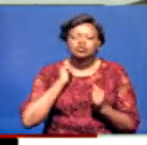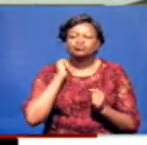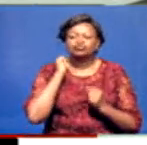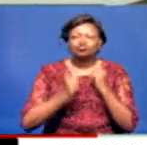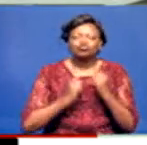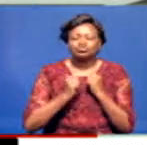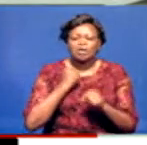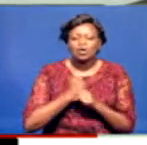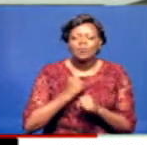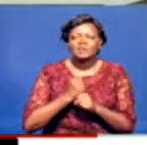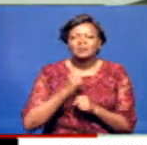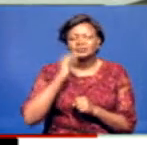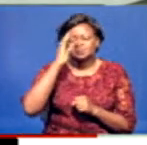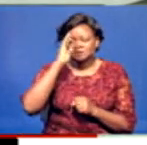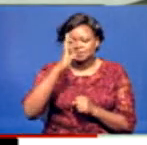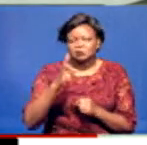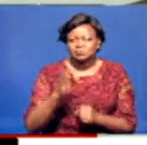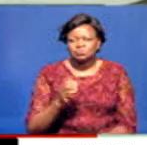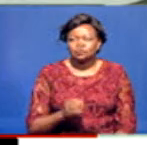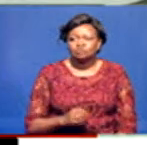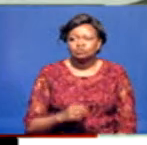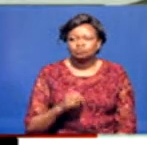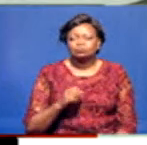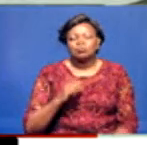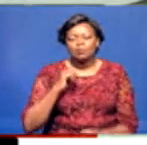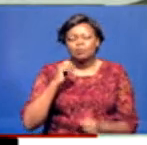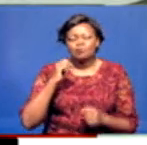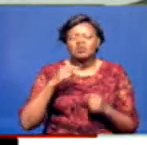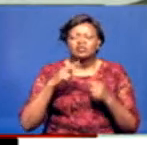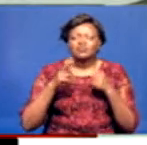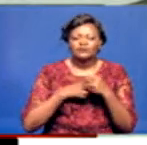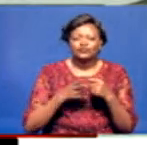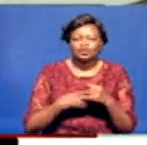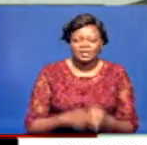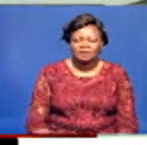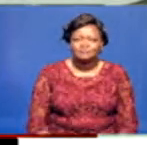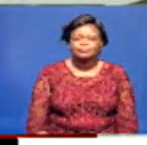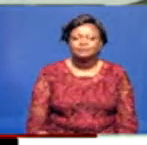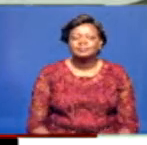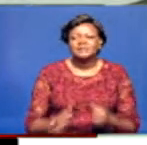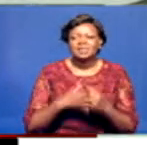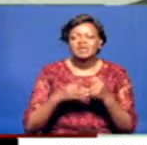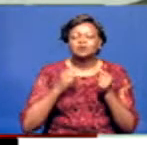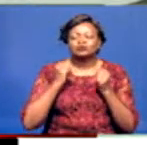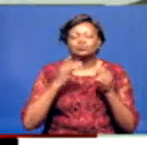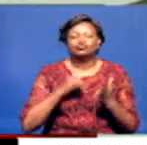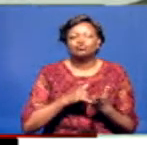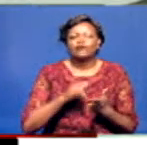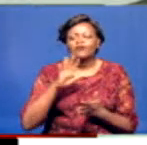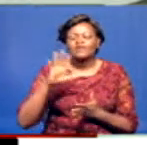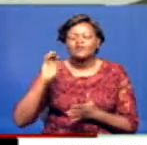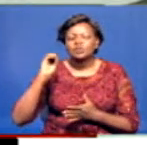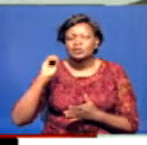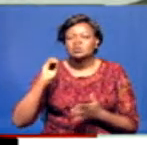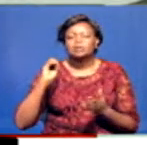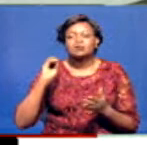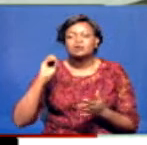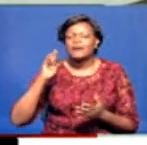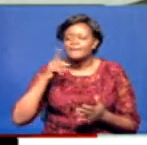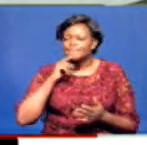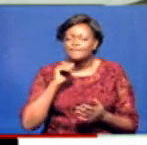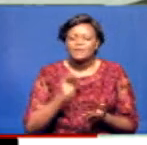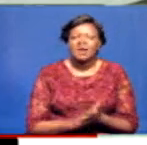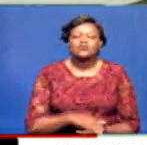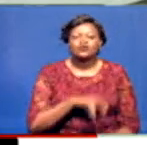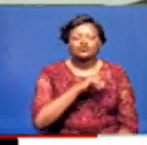Sunday, July 3rd at the Nandi Forest, Nandi County. So far, 800 athletes, including 550 male and 250 female,